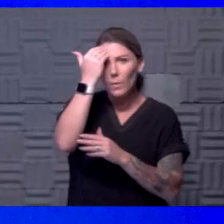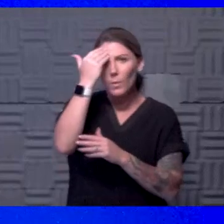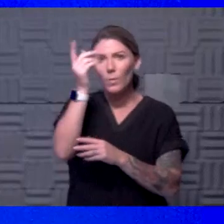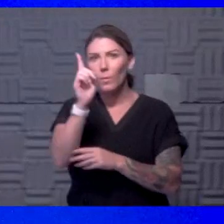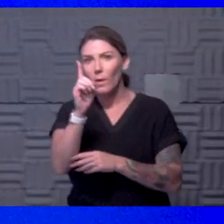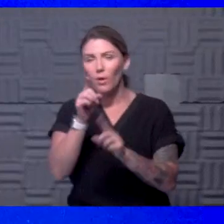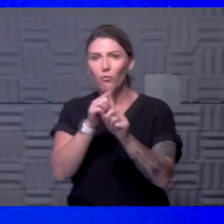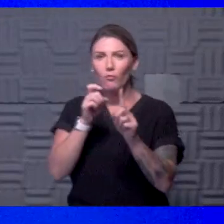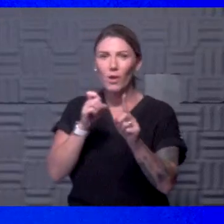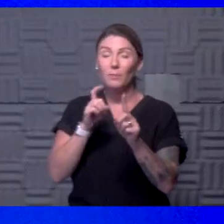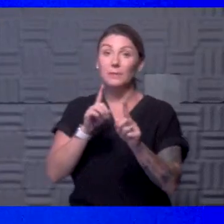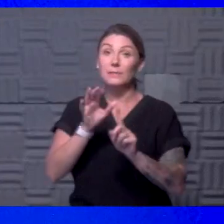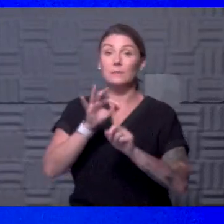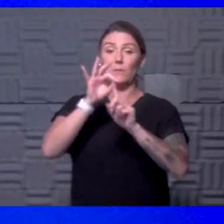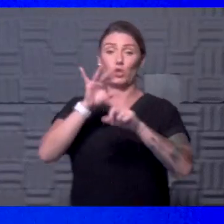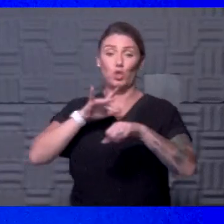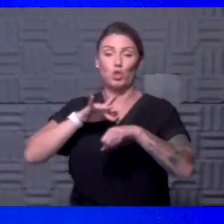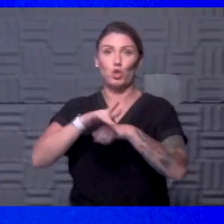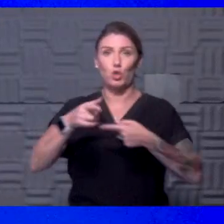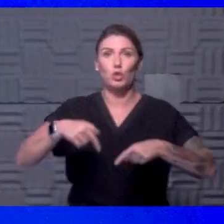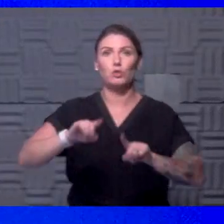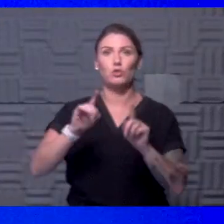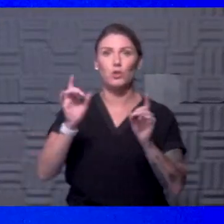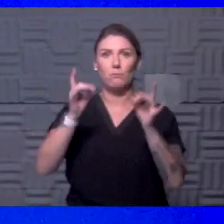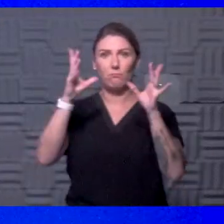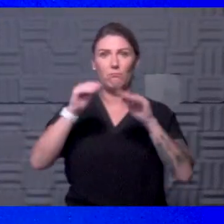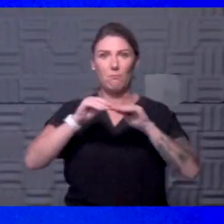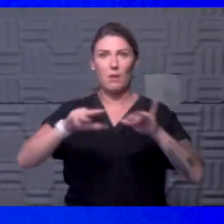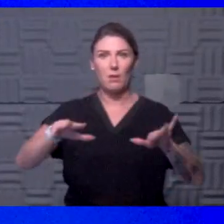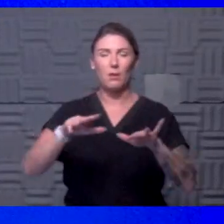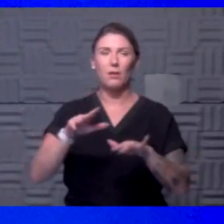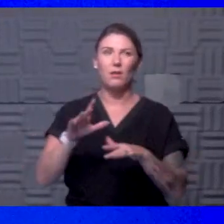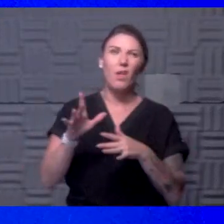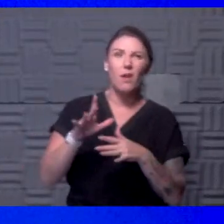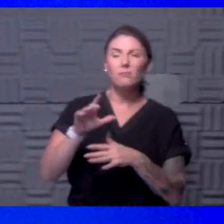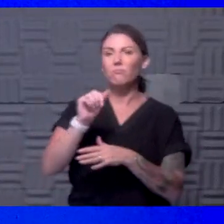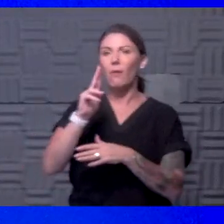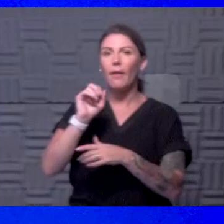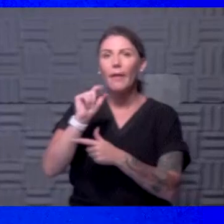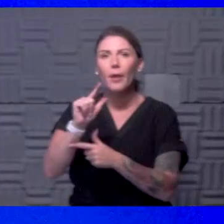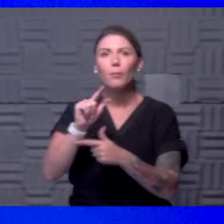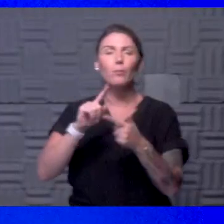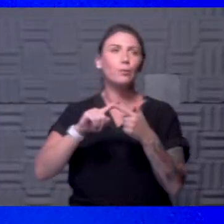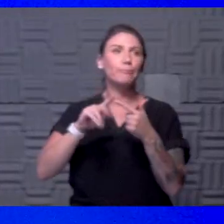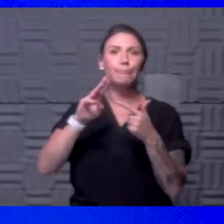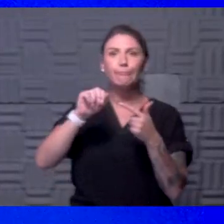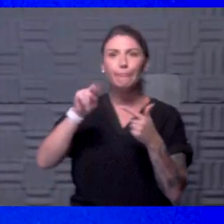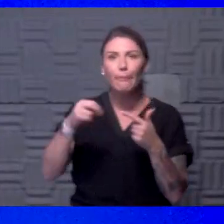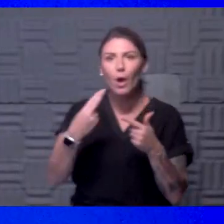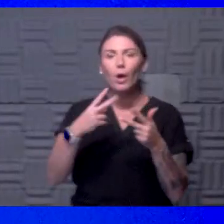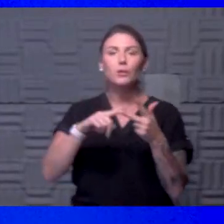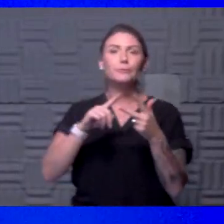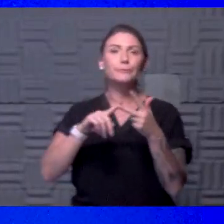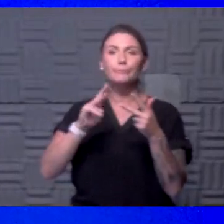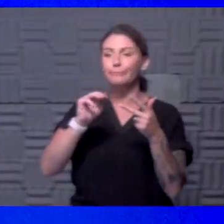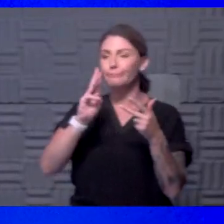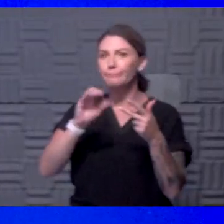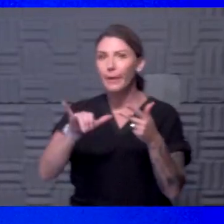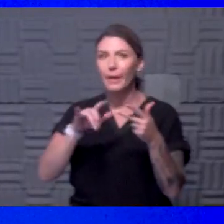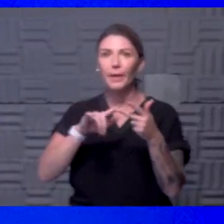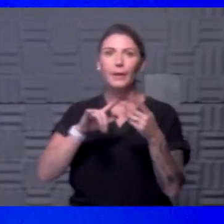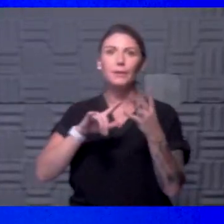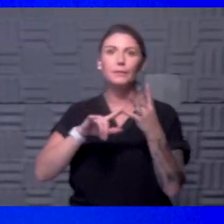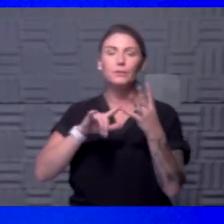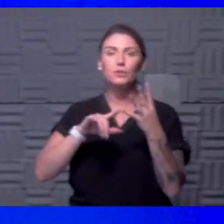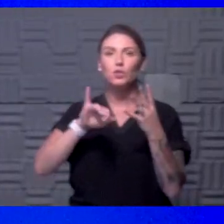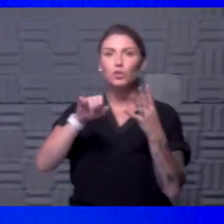early in the pandemic, say April, March, May, June, early time. Now there